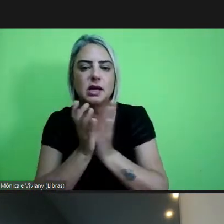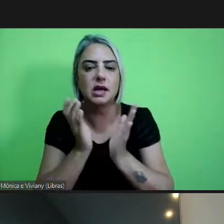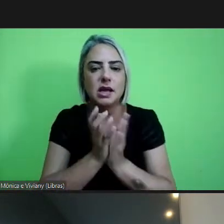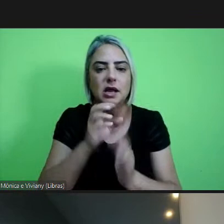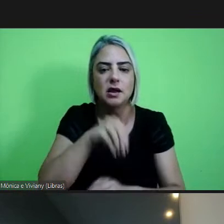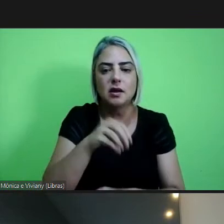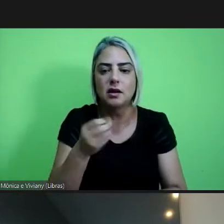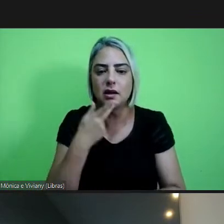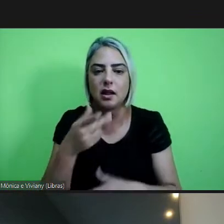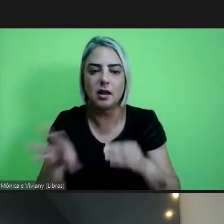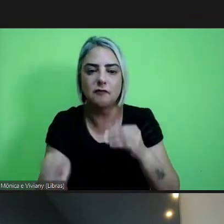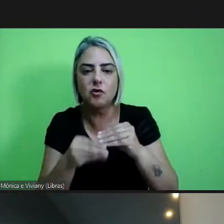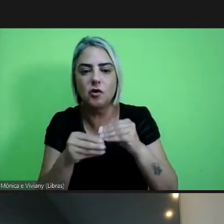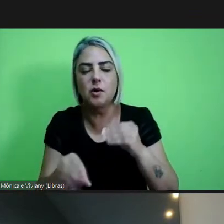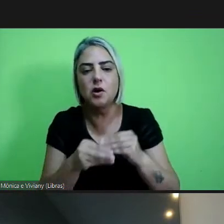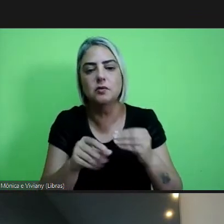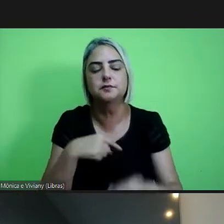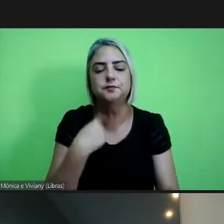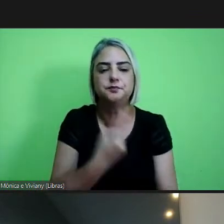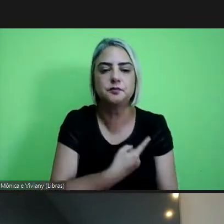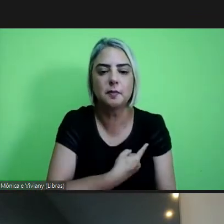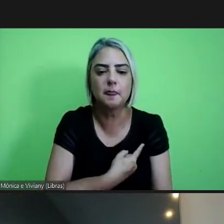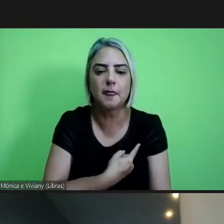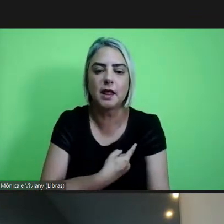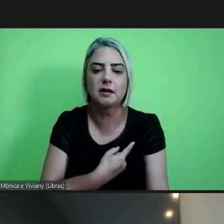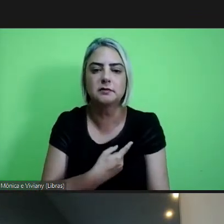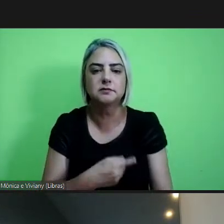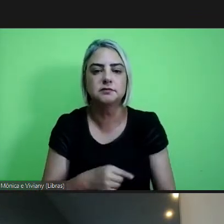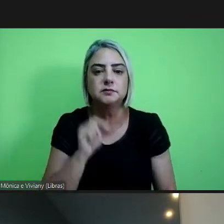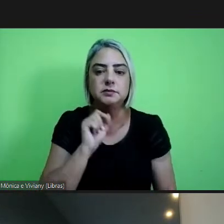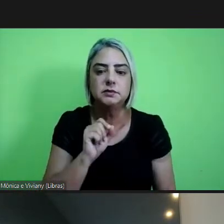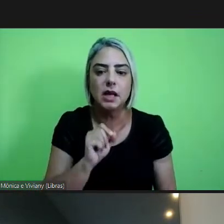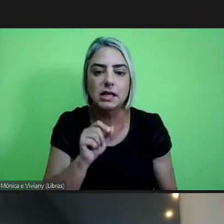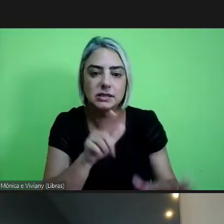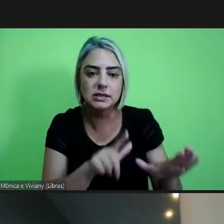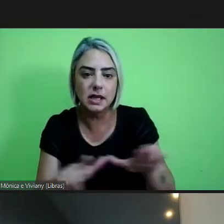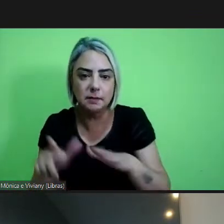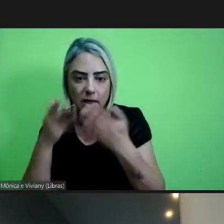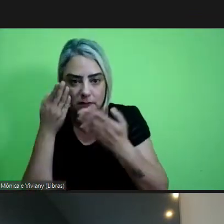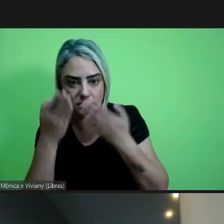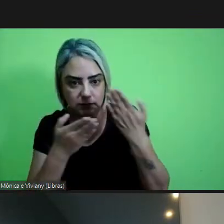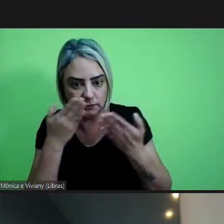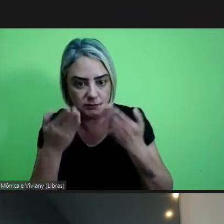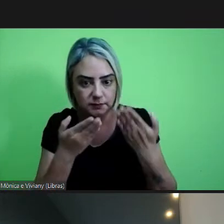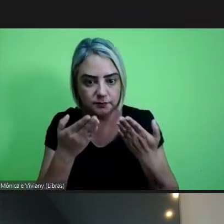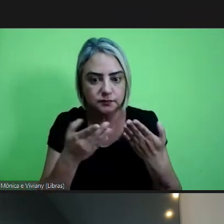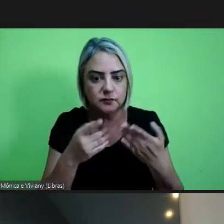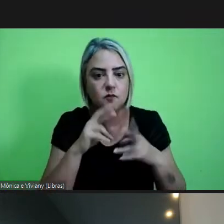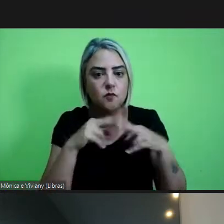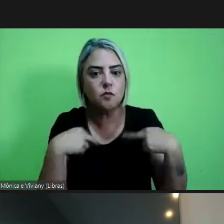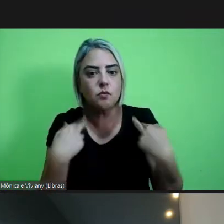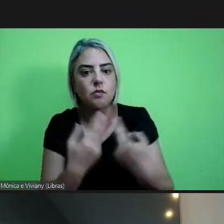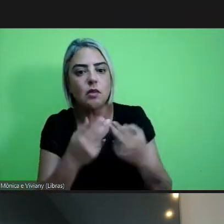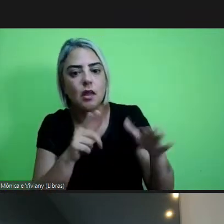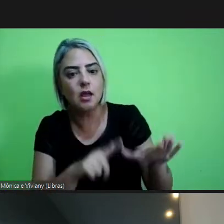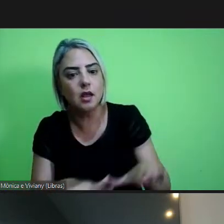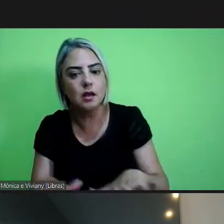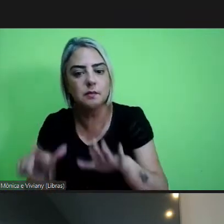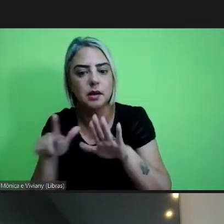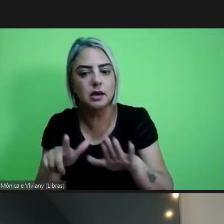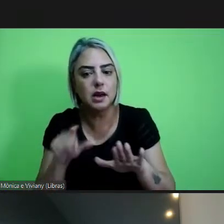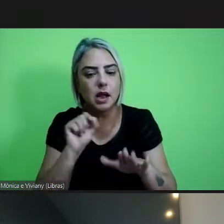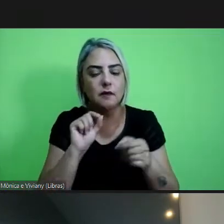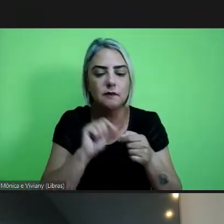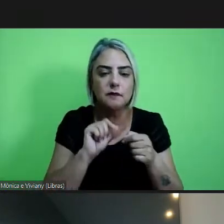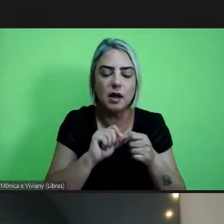get a weekly meeting in the team of the multiple professionals. We have a weekly meeting. And in